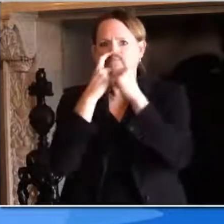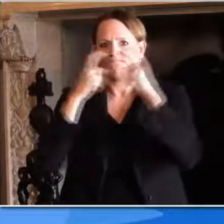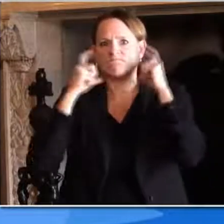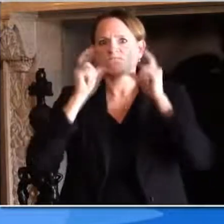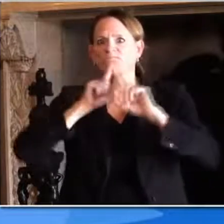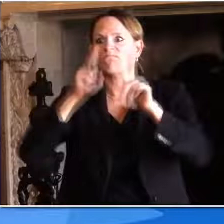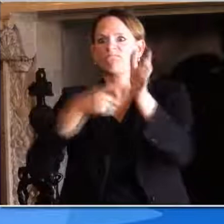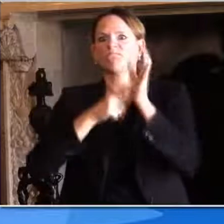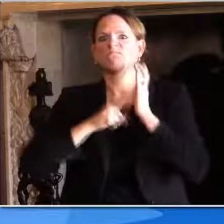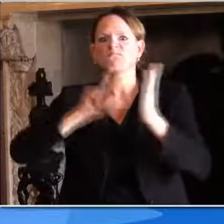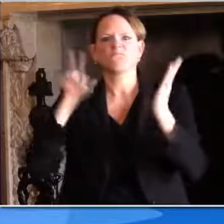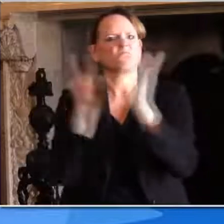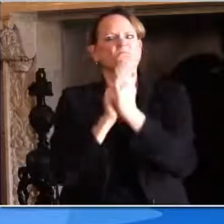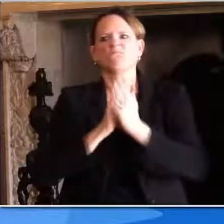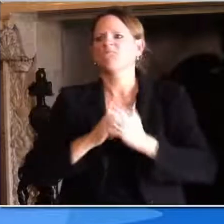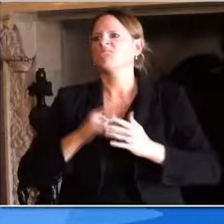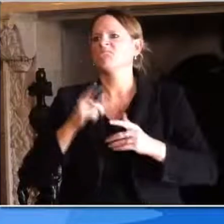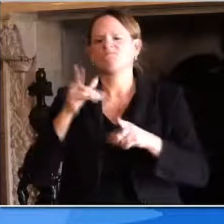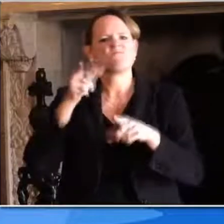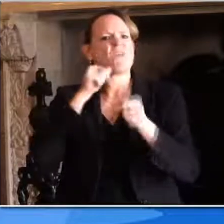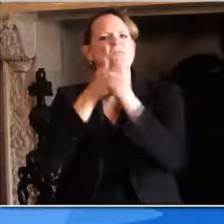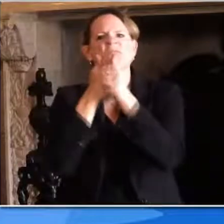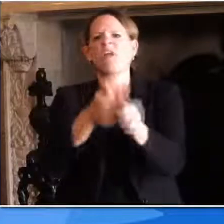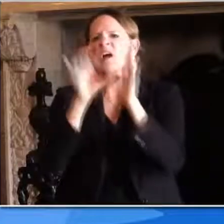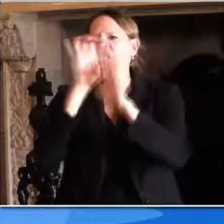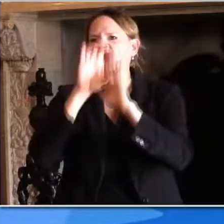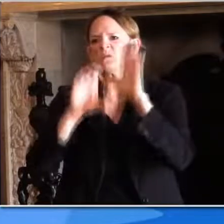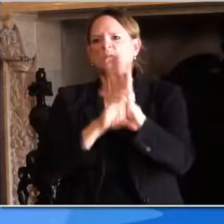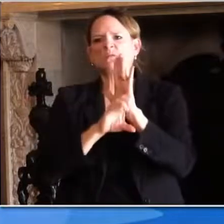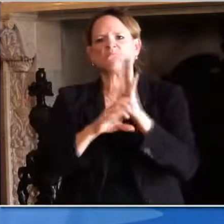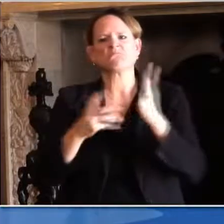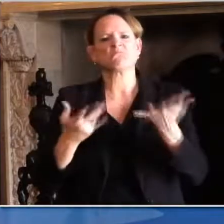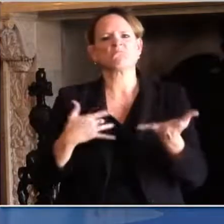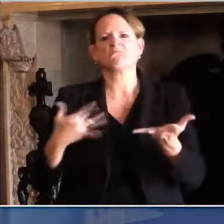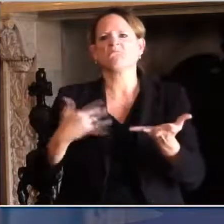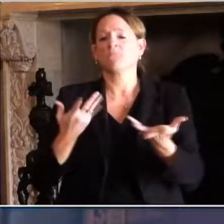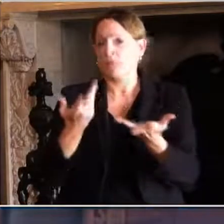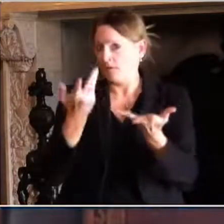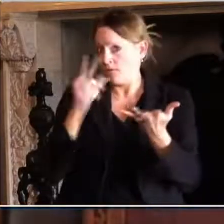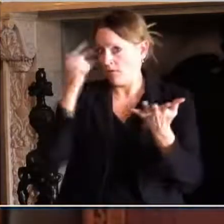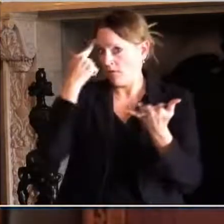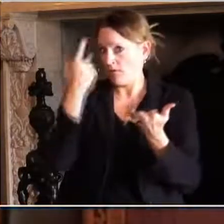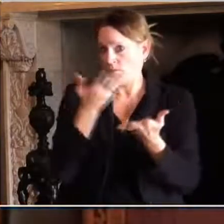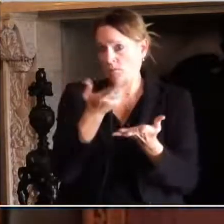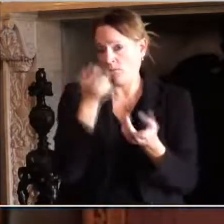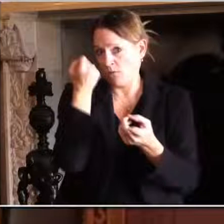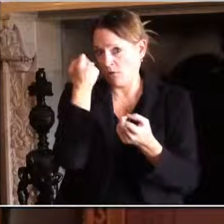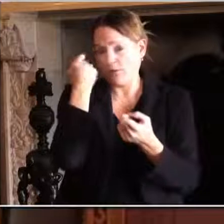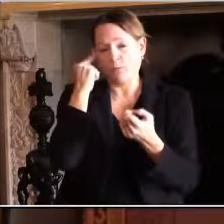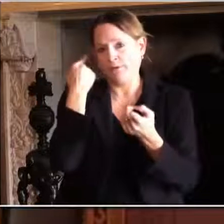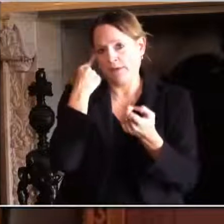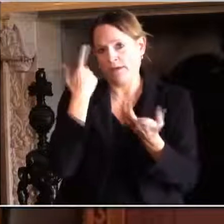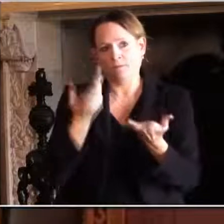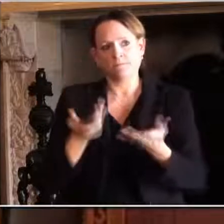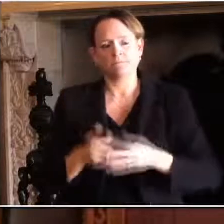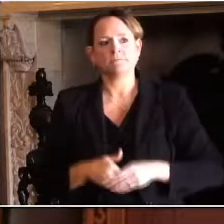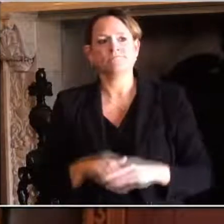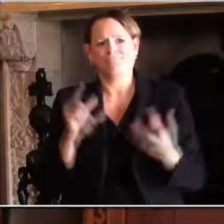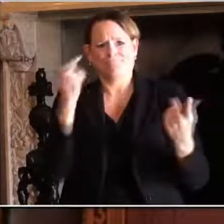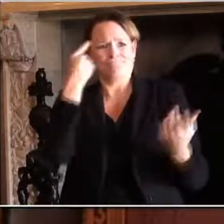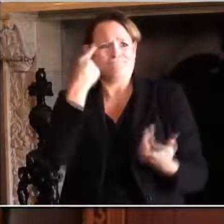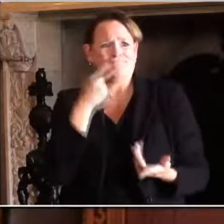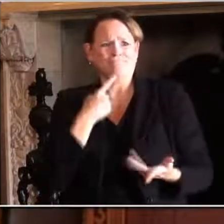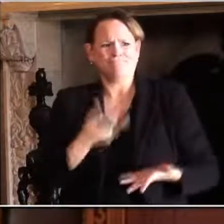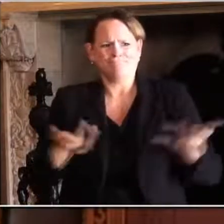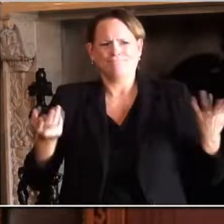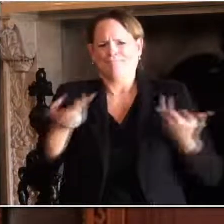governor would welcome legislative input on this issue. Well, hell yes. The Republicans could have came into session at any